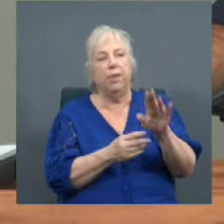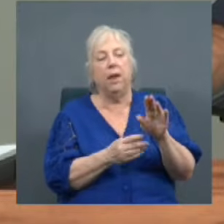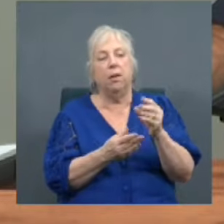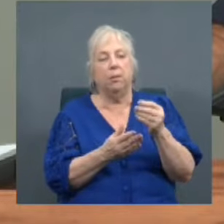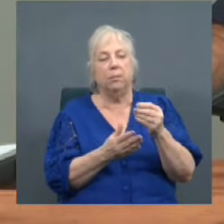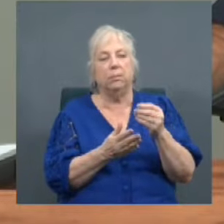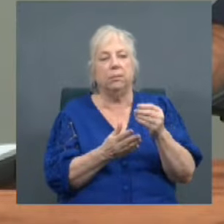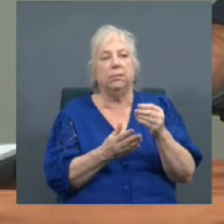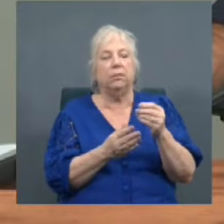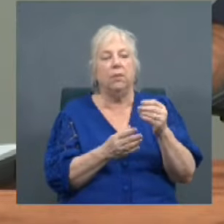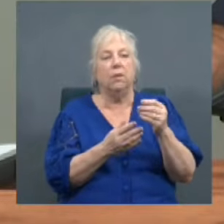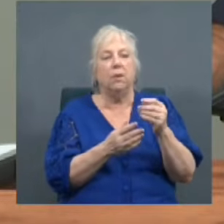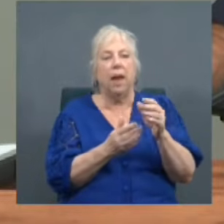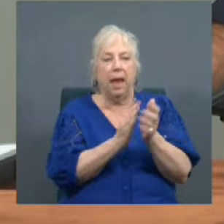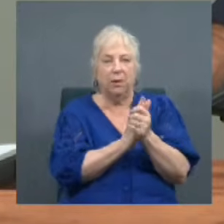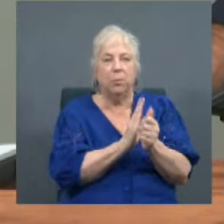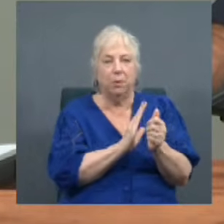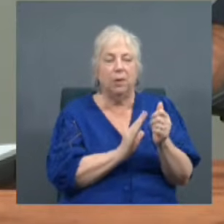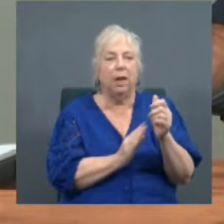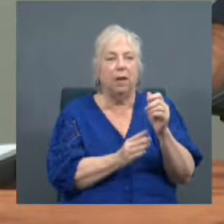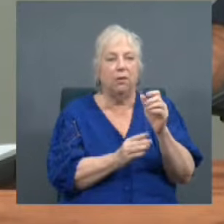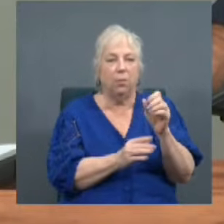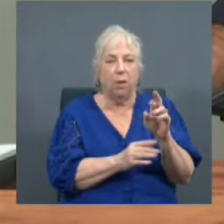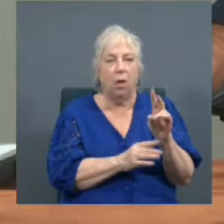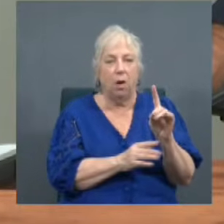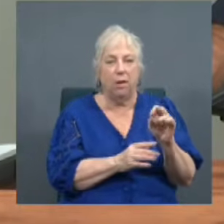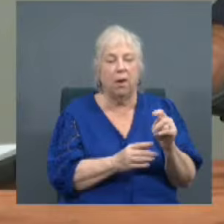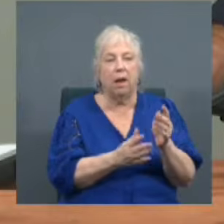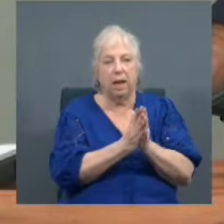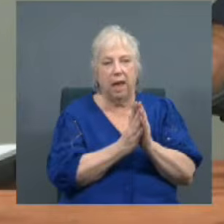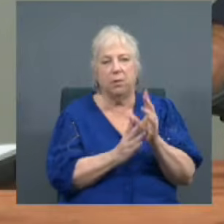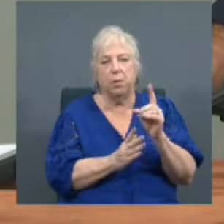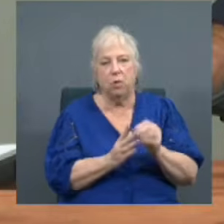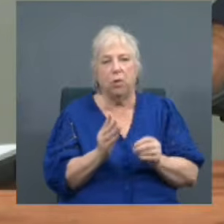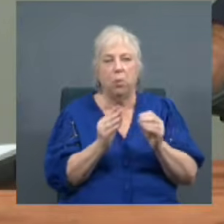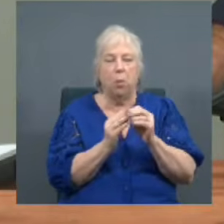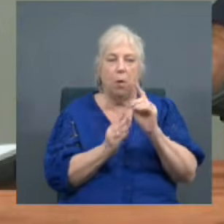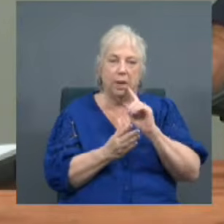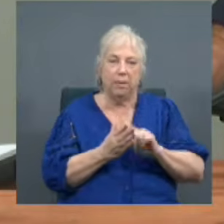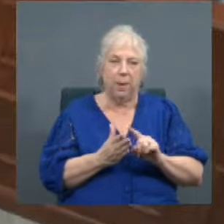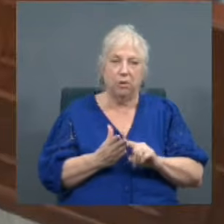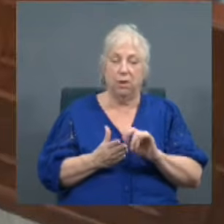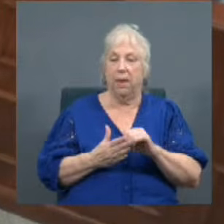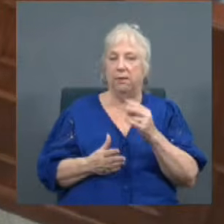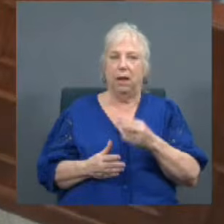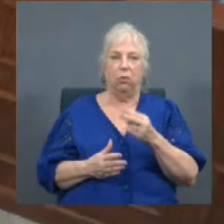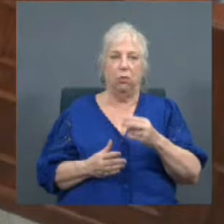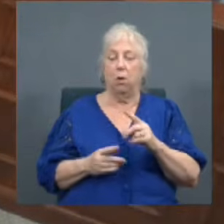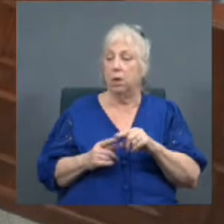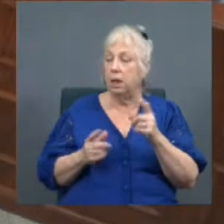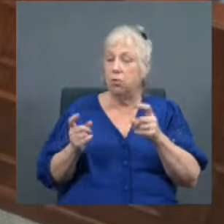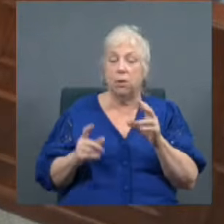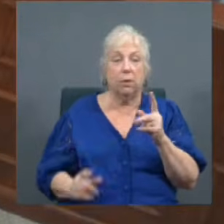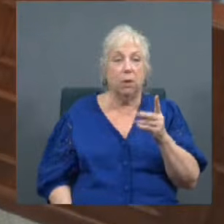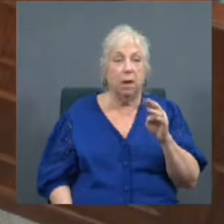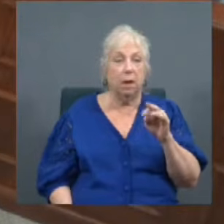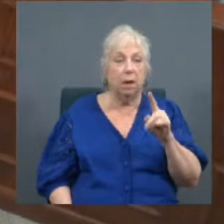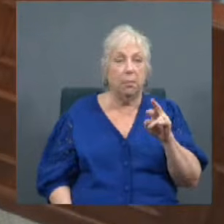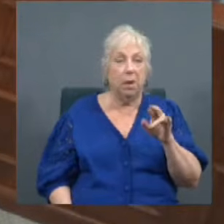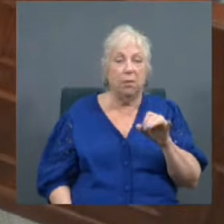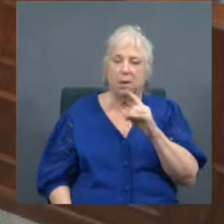more inspections. We can get any information there. So, but that's the historical knowledge, and Director Compurius, I'm sure you can fill in because there's some